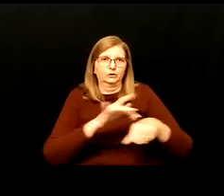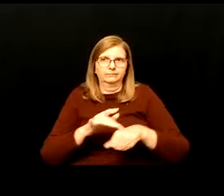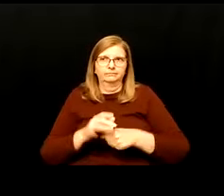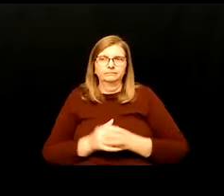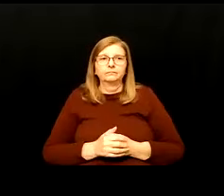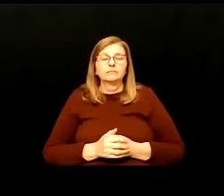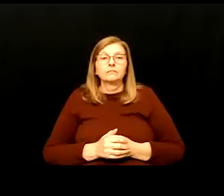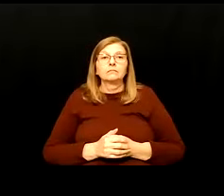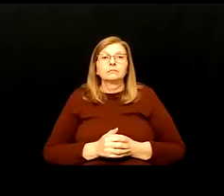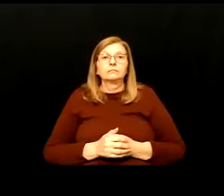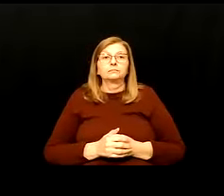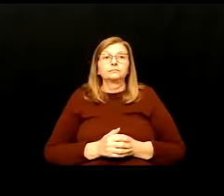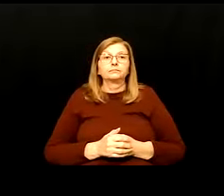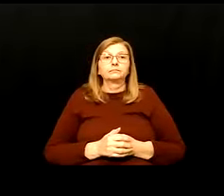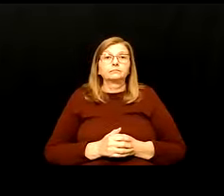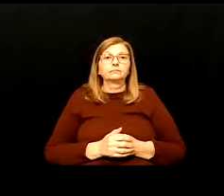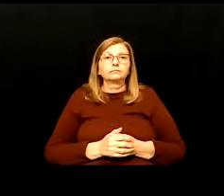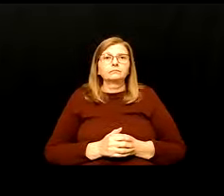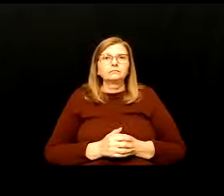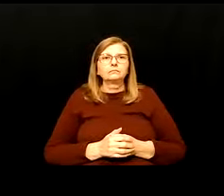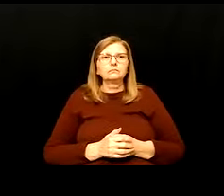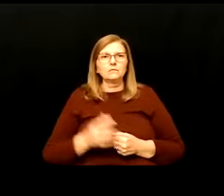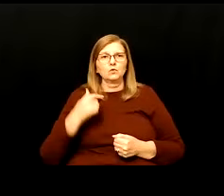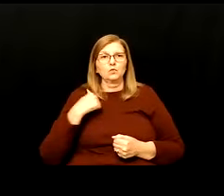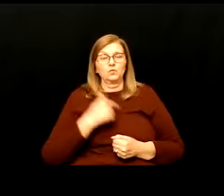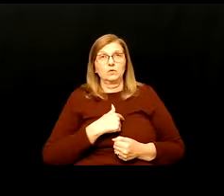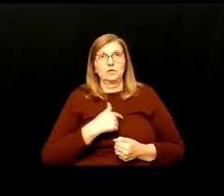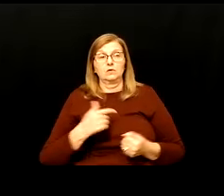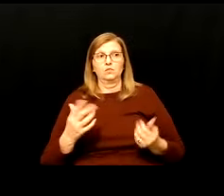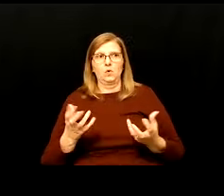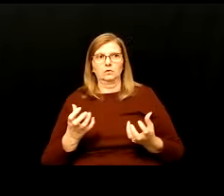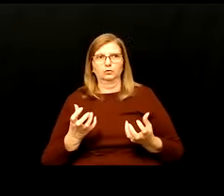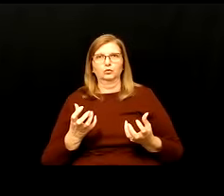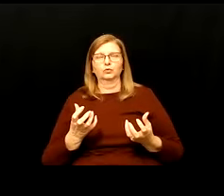And so we want to